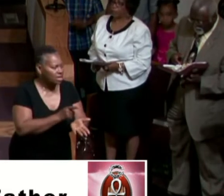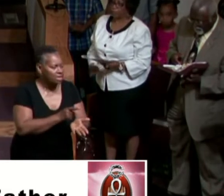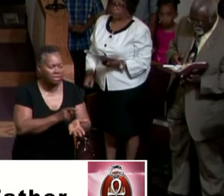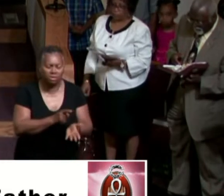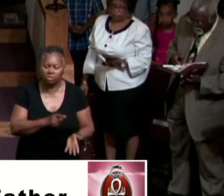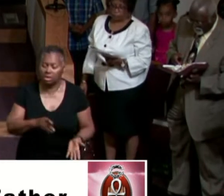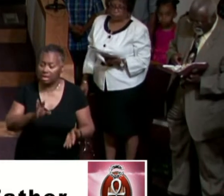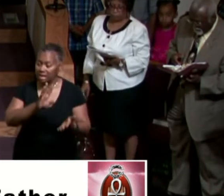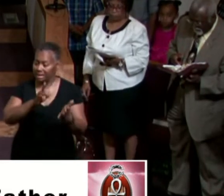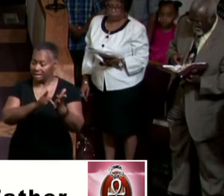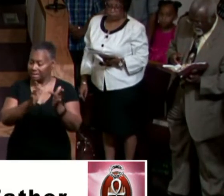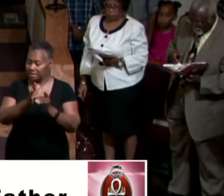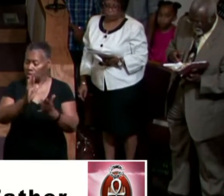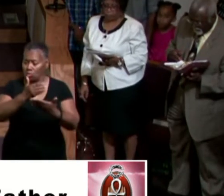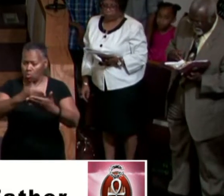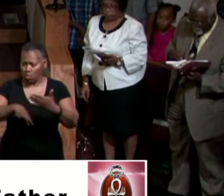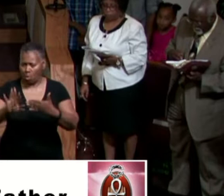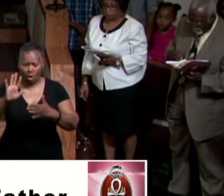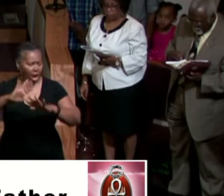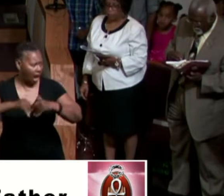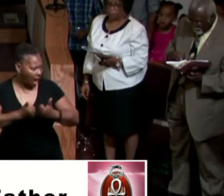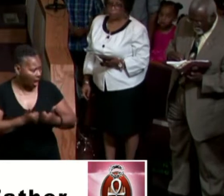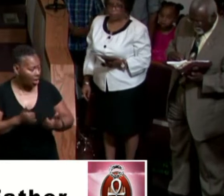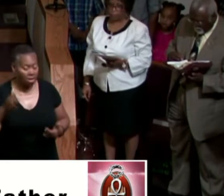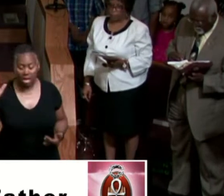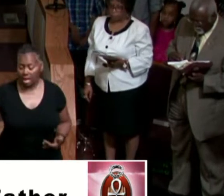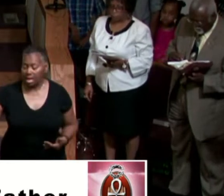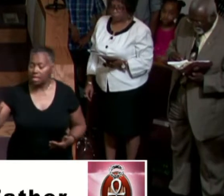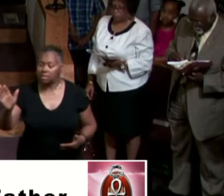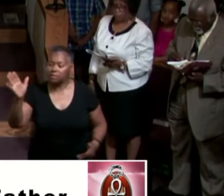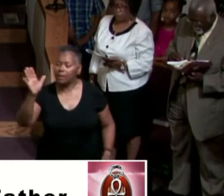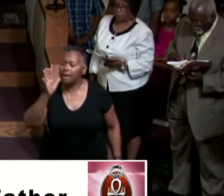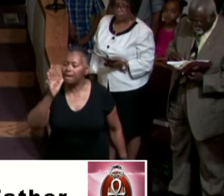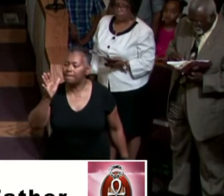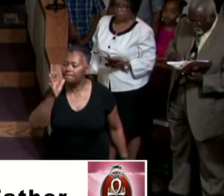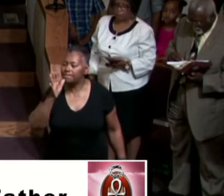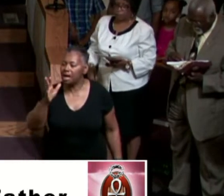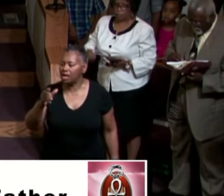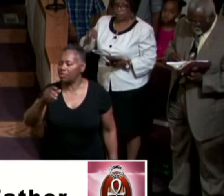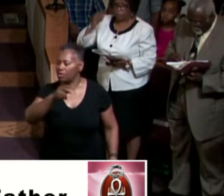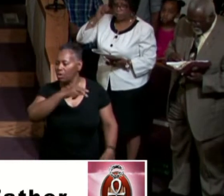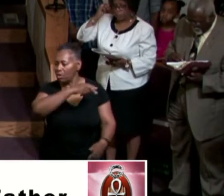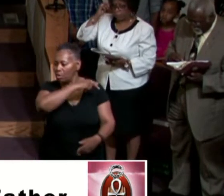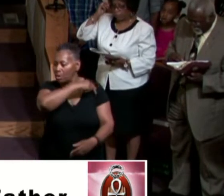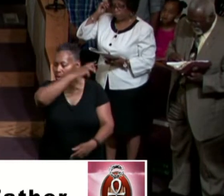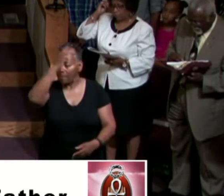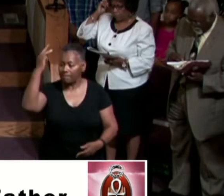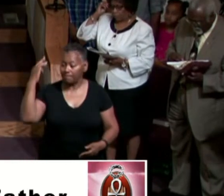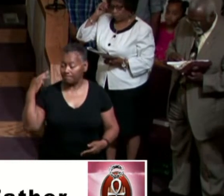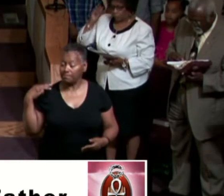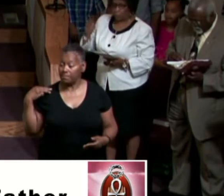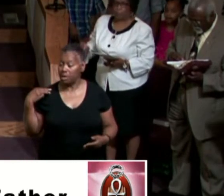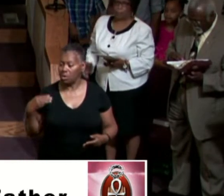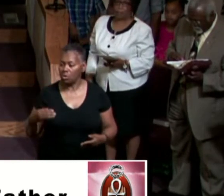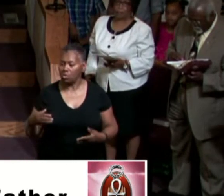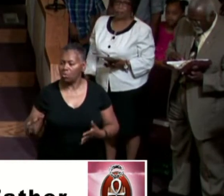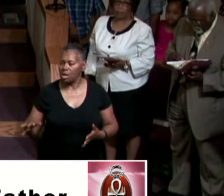Messiah, was born. His mother Mary was engaged to be married to Joseph. But